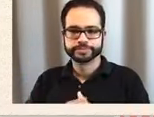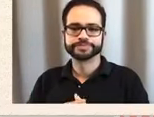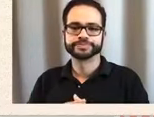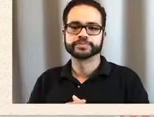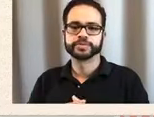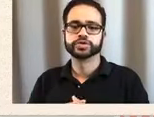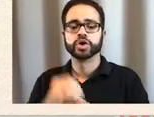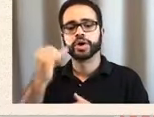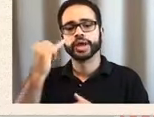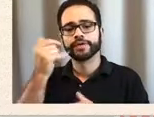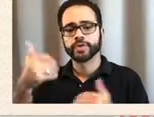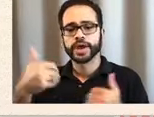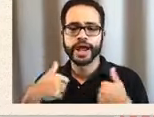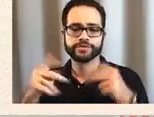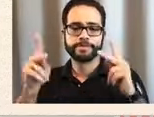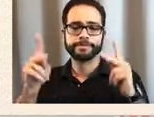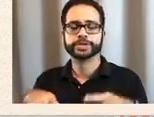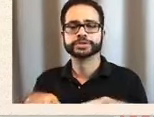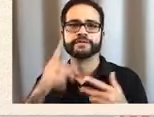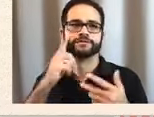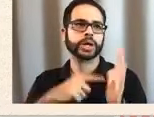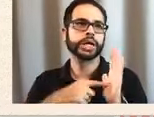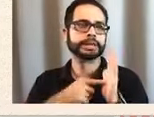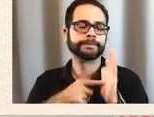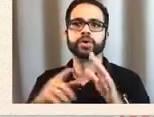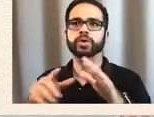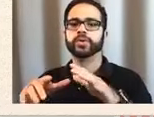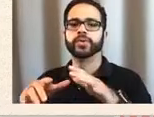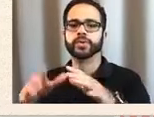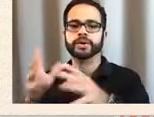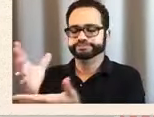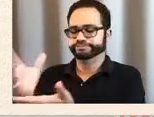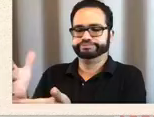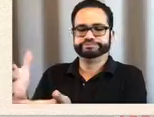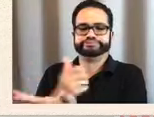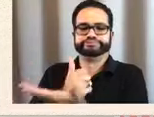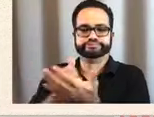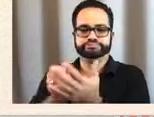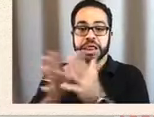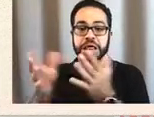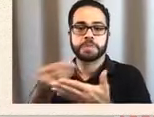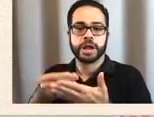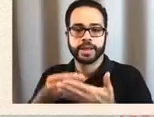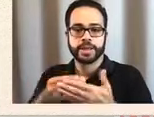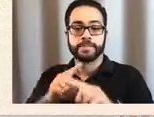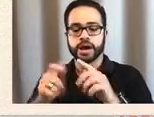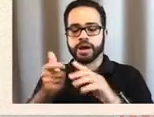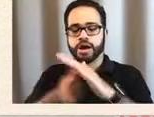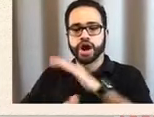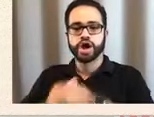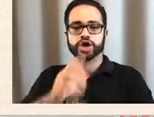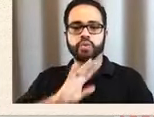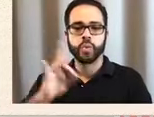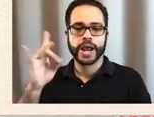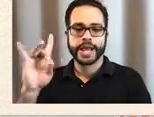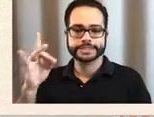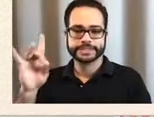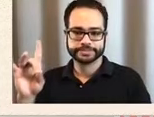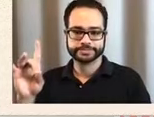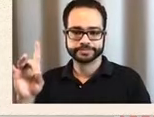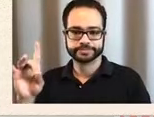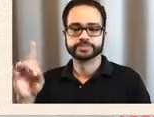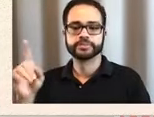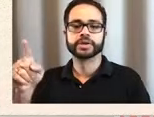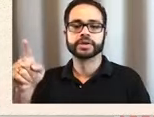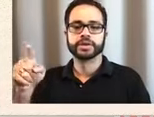individual who, let's say, inherits a bunch of money and they're under the age of 18, they legally